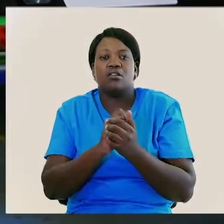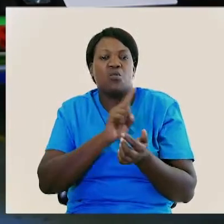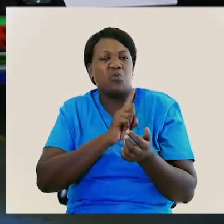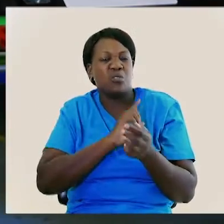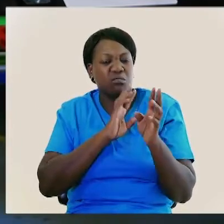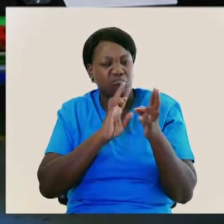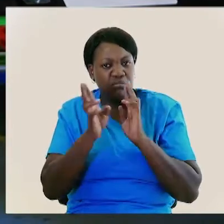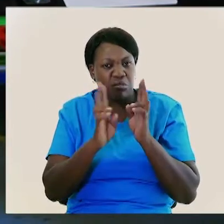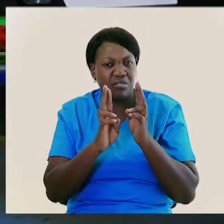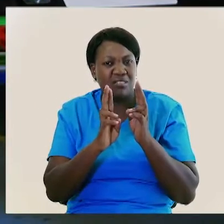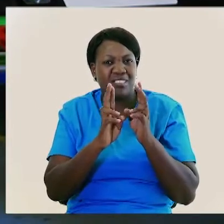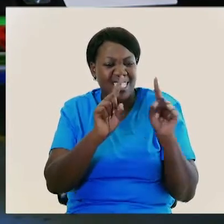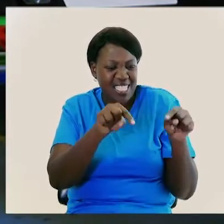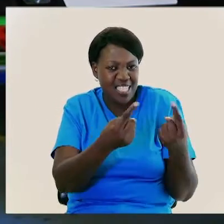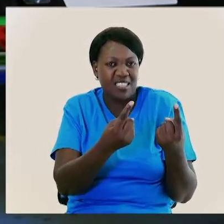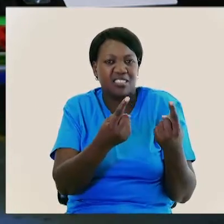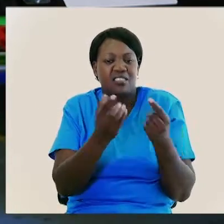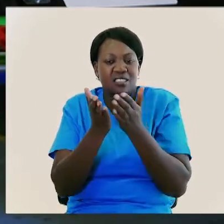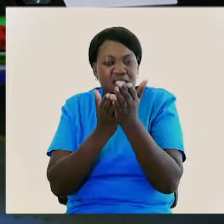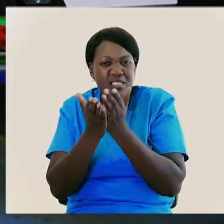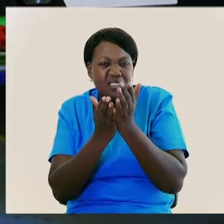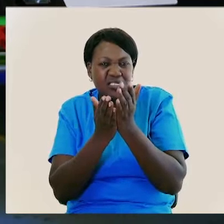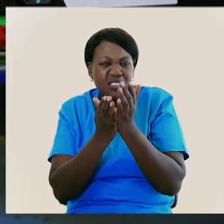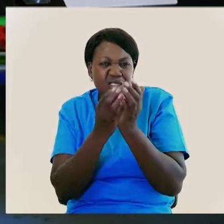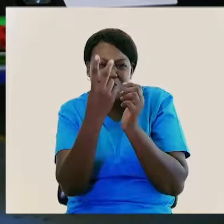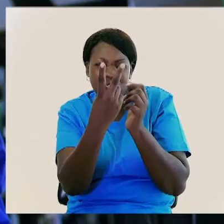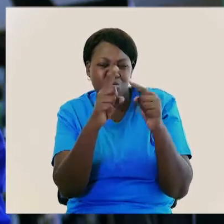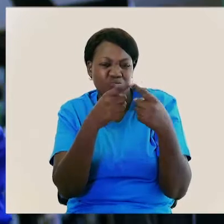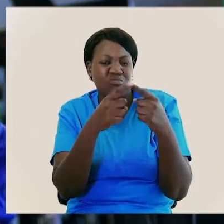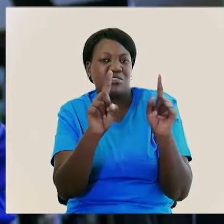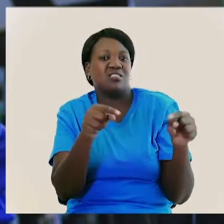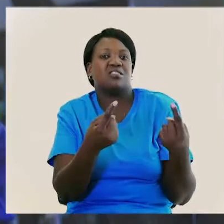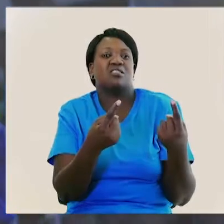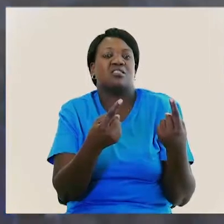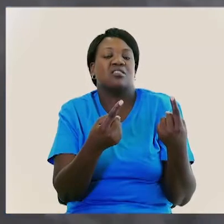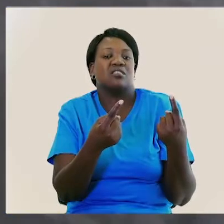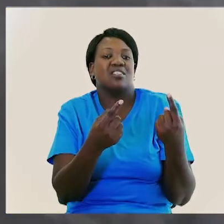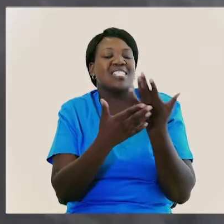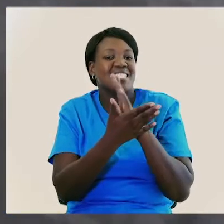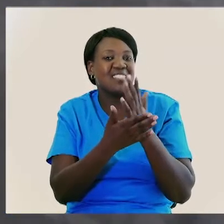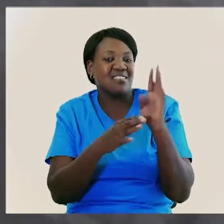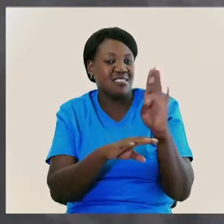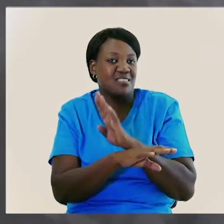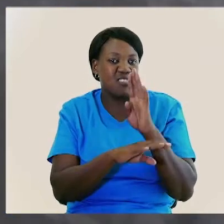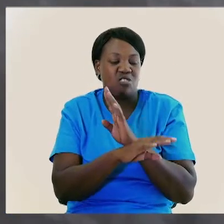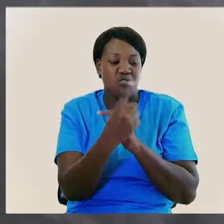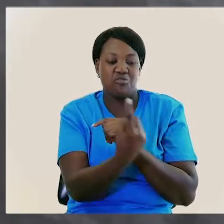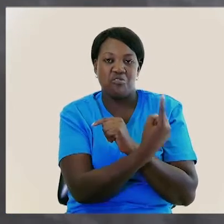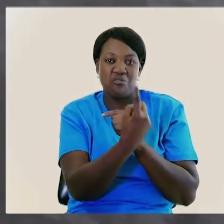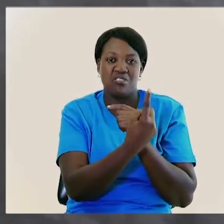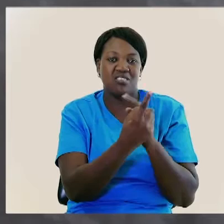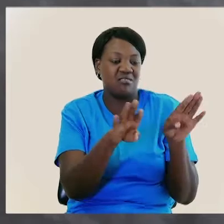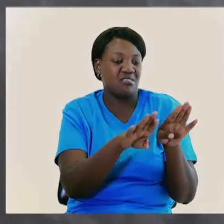talk about goods and services as two separate processes? It is because some businesses only produce